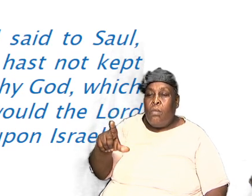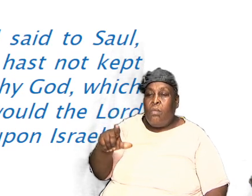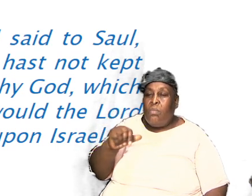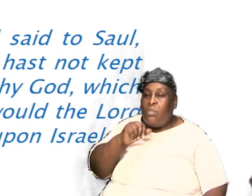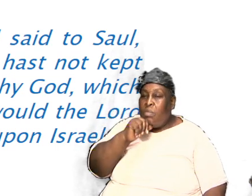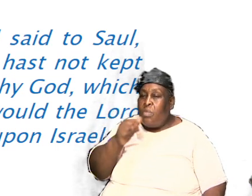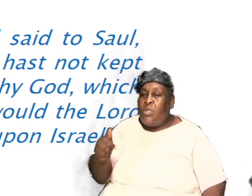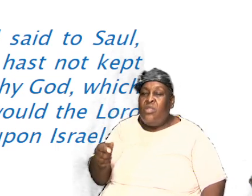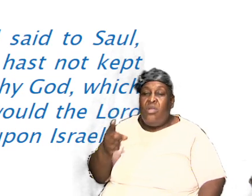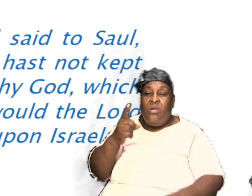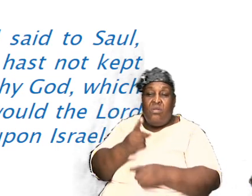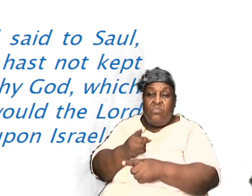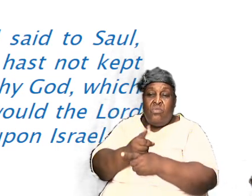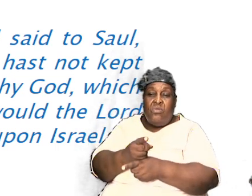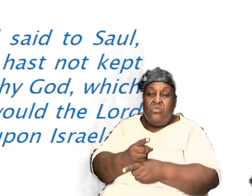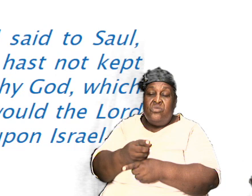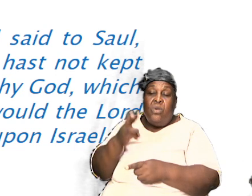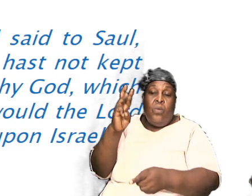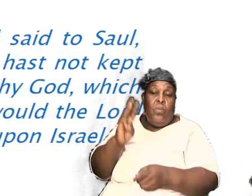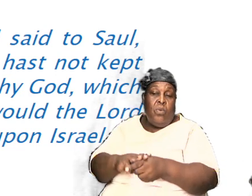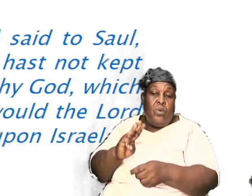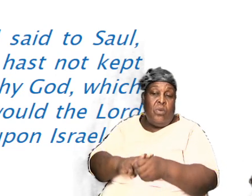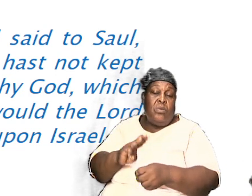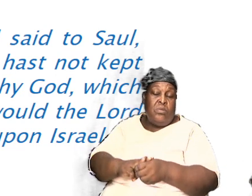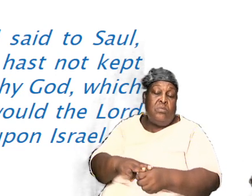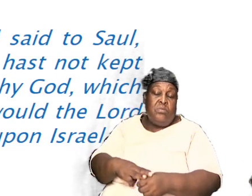to Saul and said, you did wrong, you did foolishly.